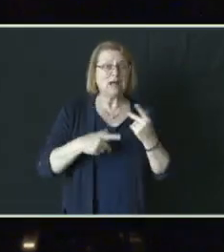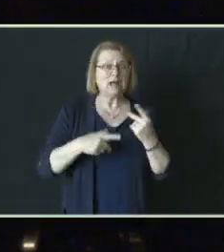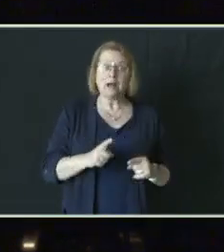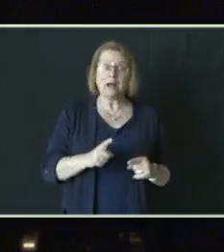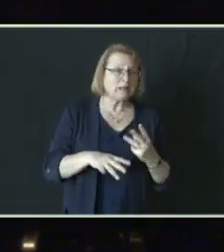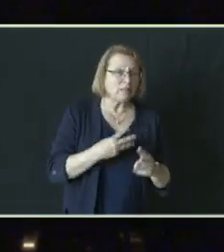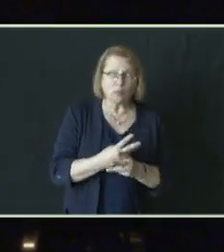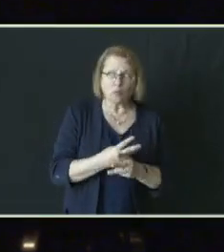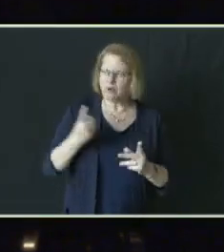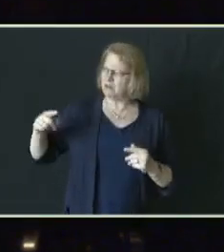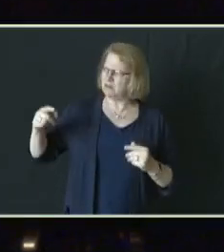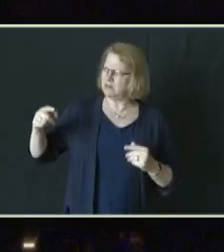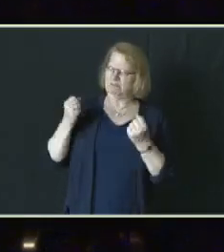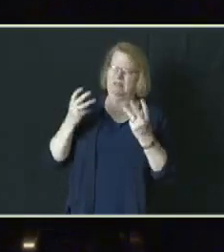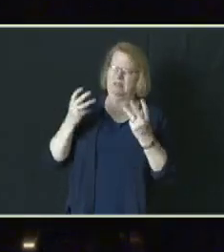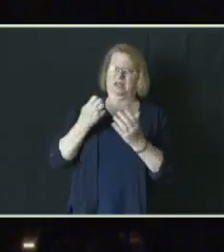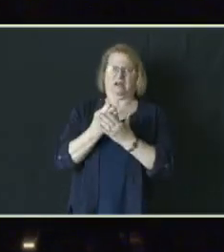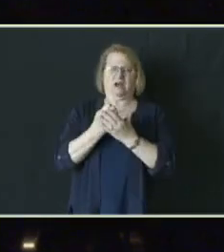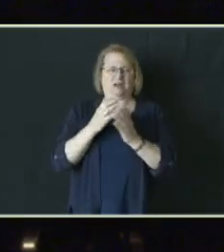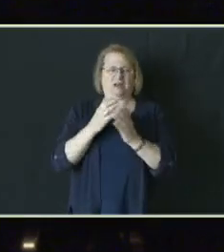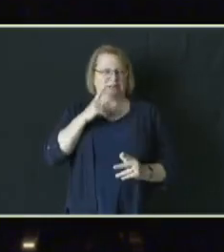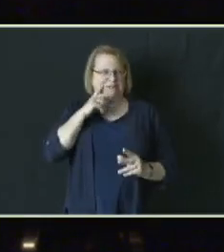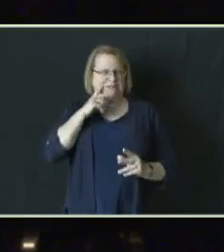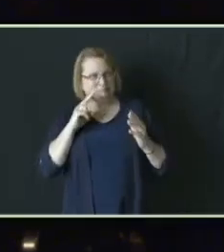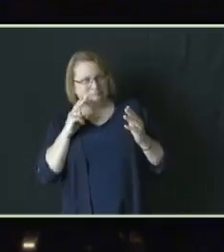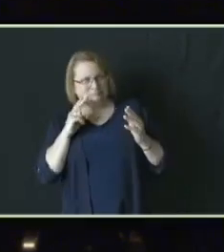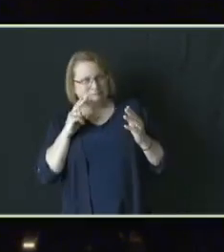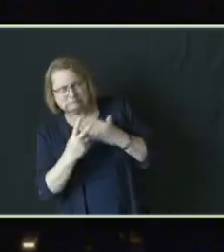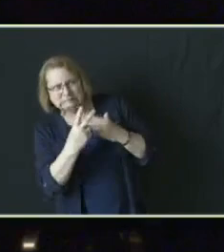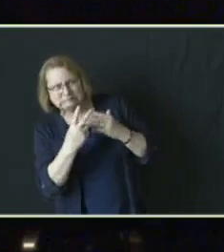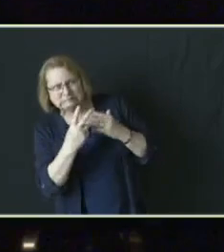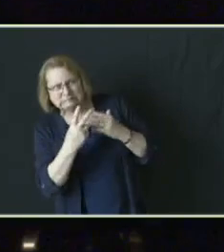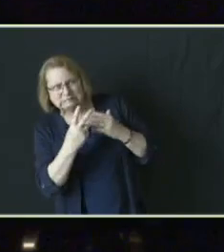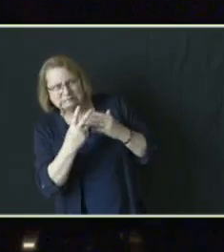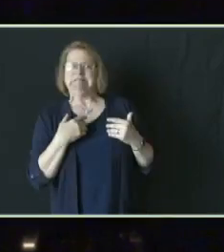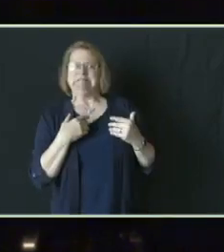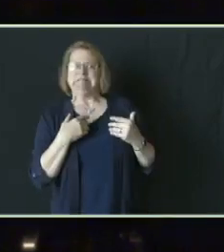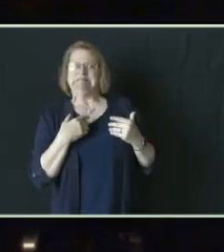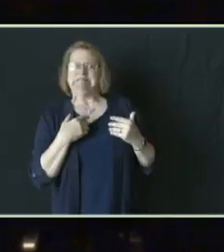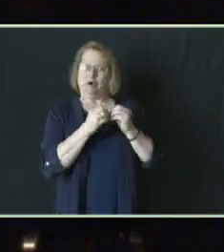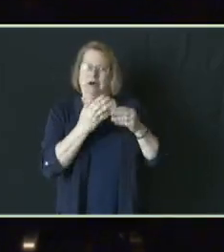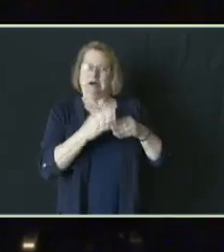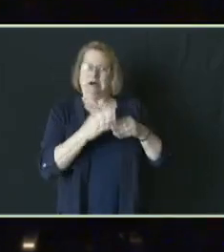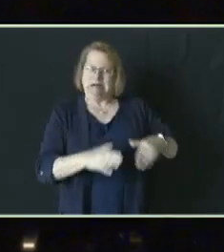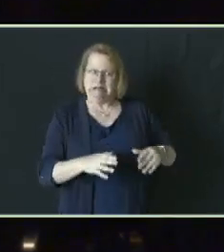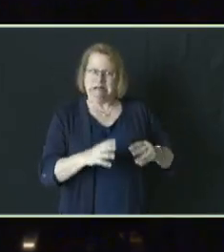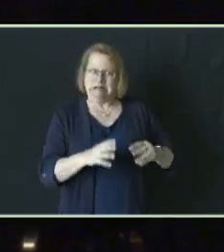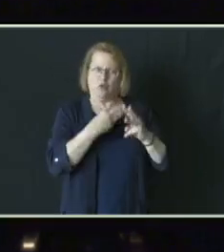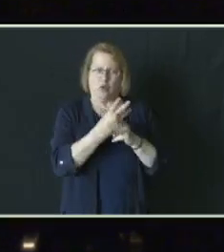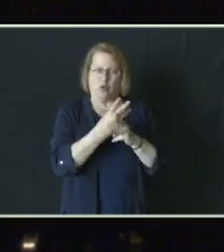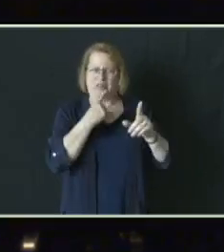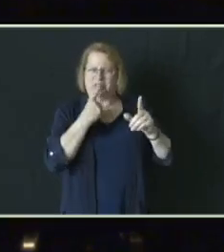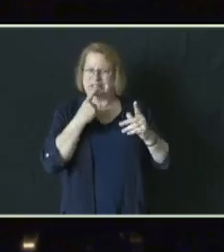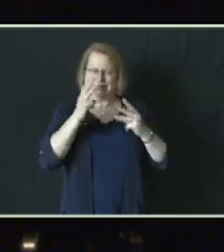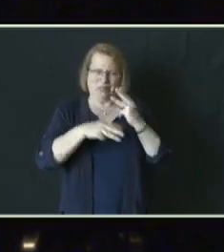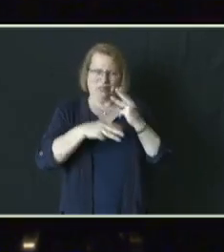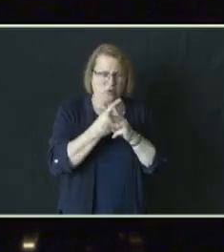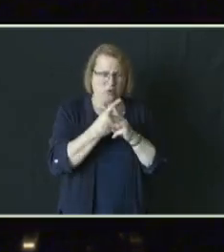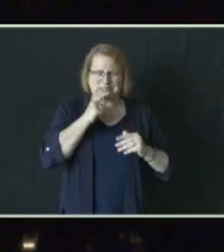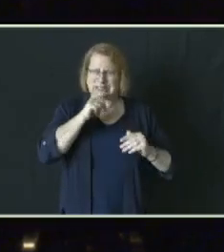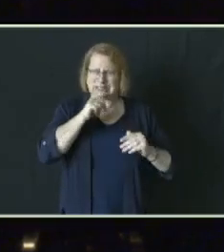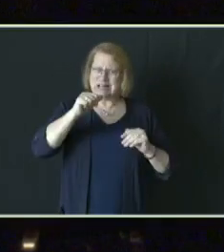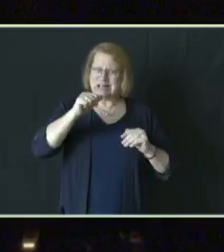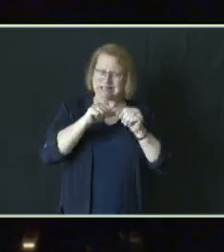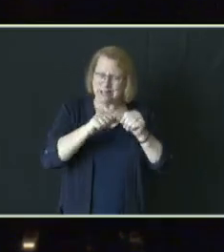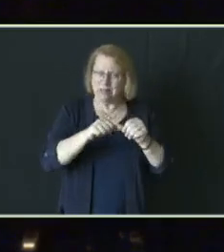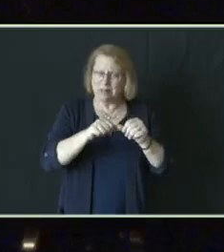volatile global economy and an increasingly divided world. They say the world is too unequal, unstable, and